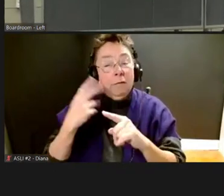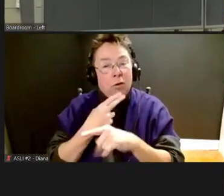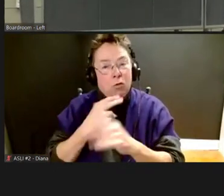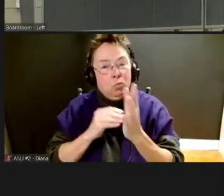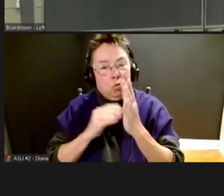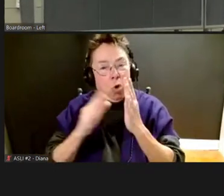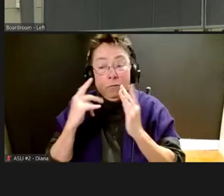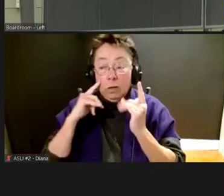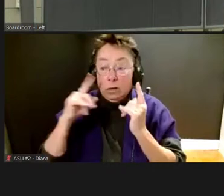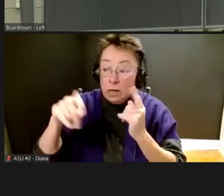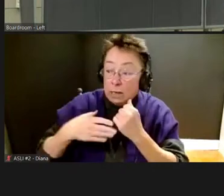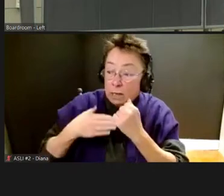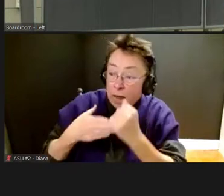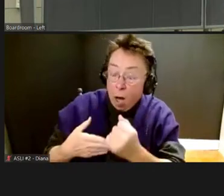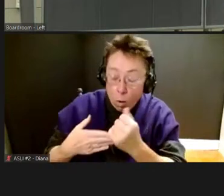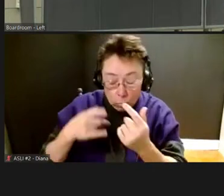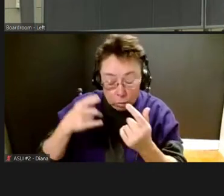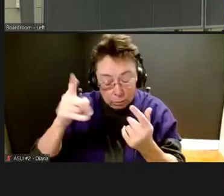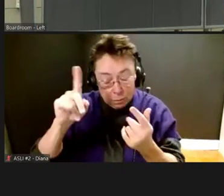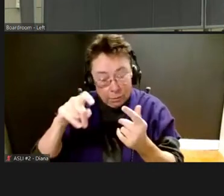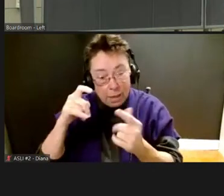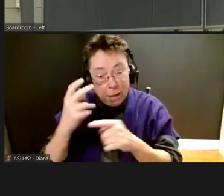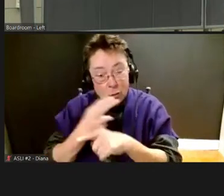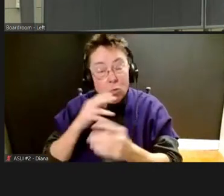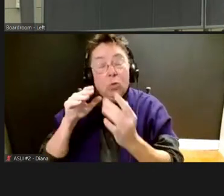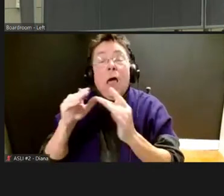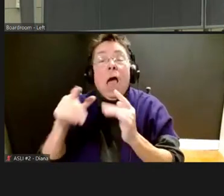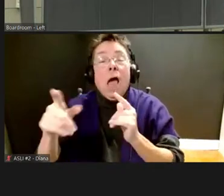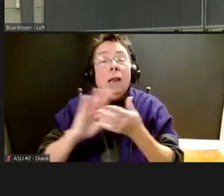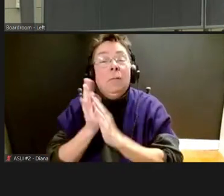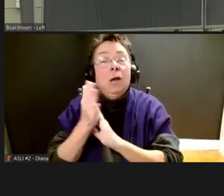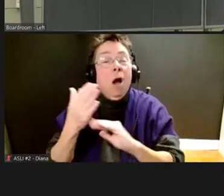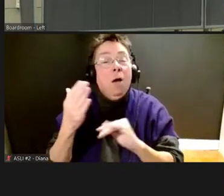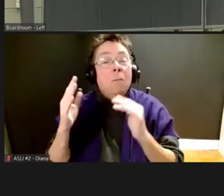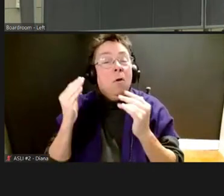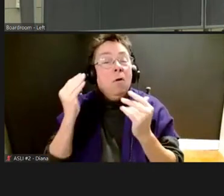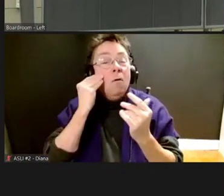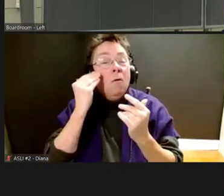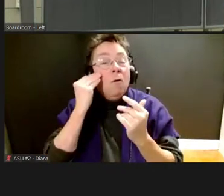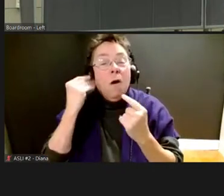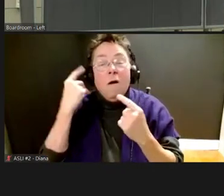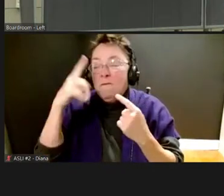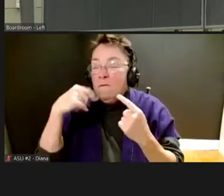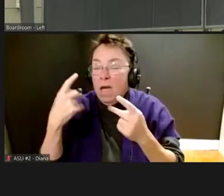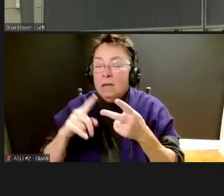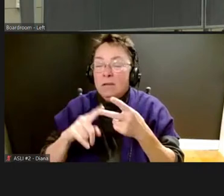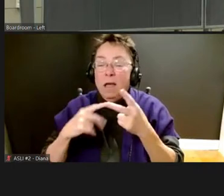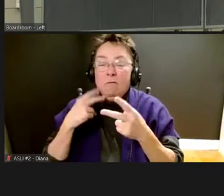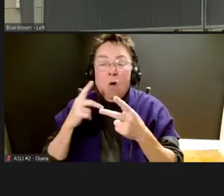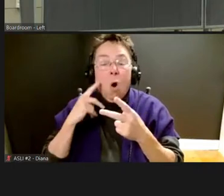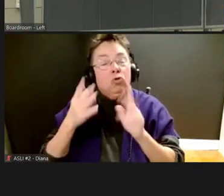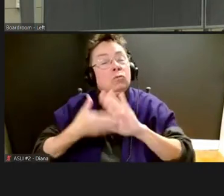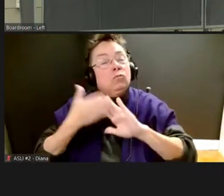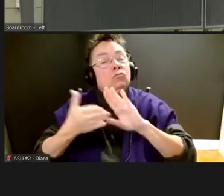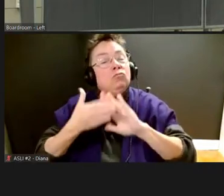assistance. And he's become a familiar face and voice as a facilitator of our board